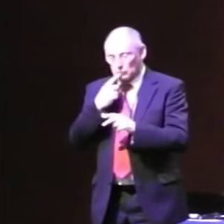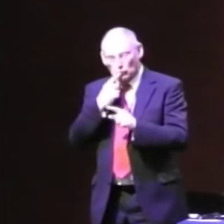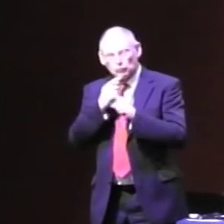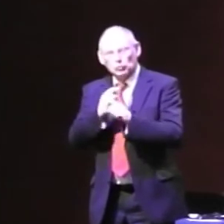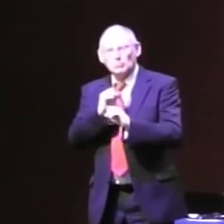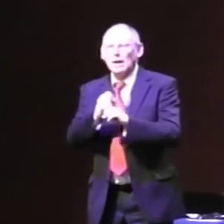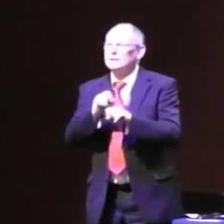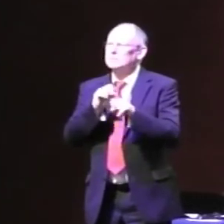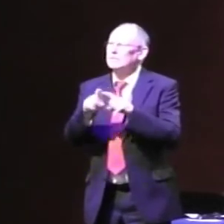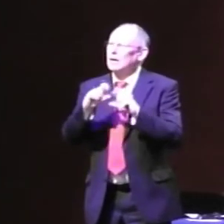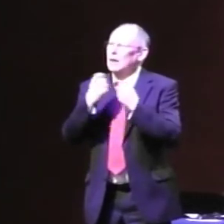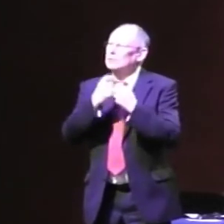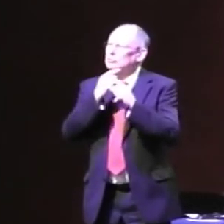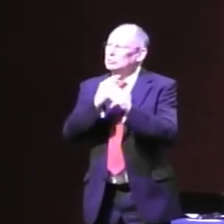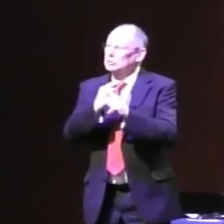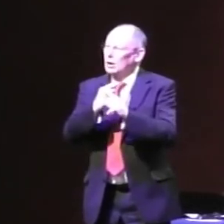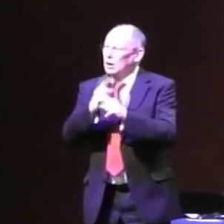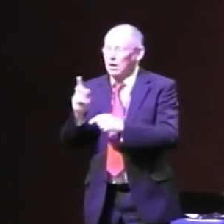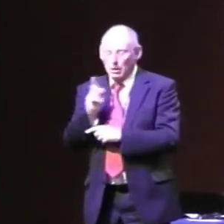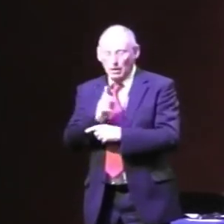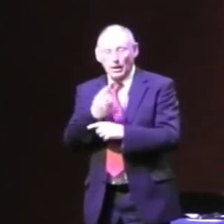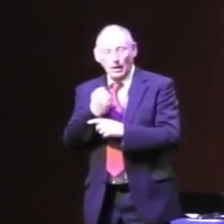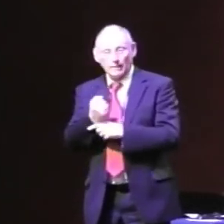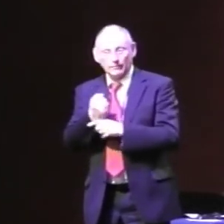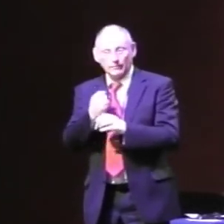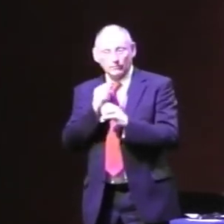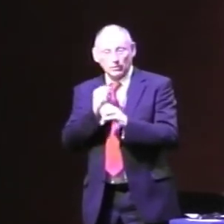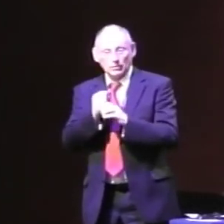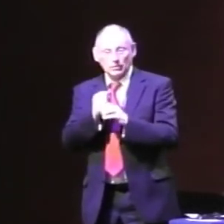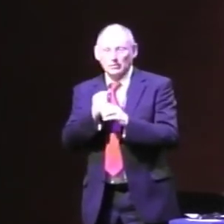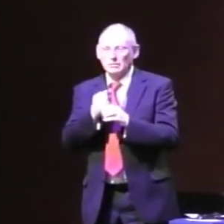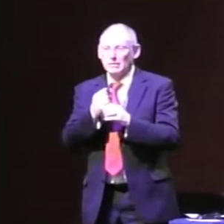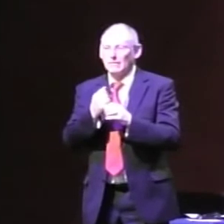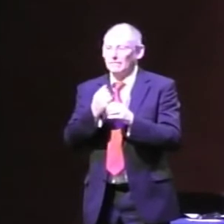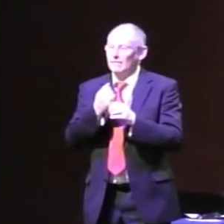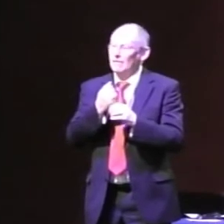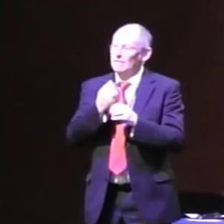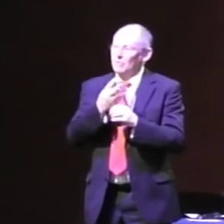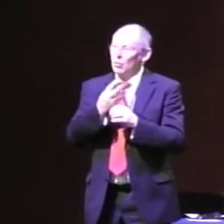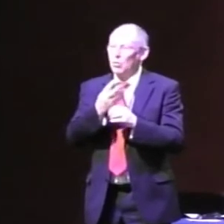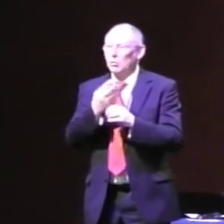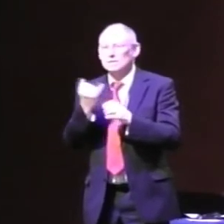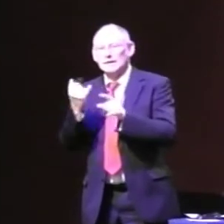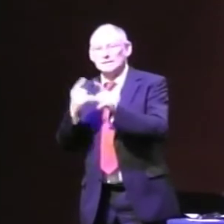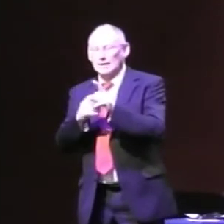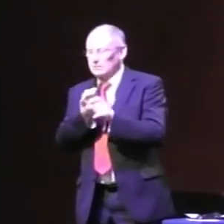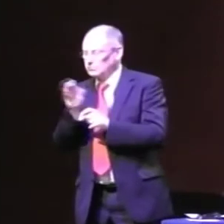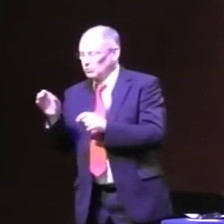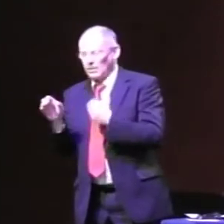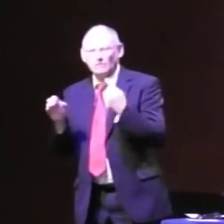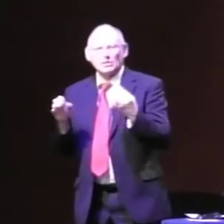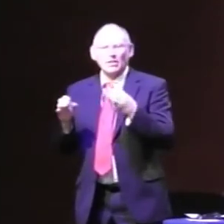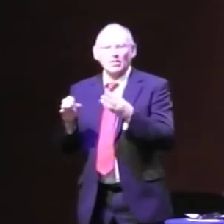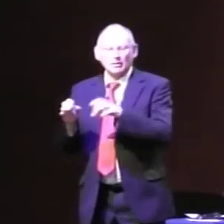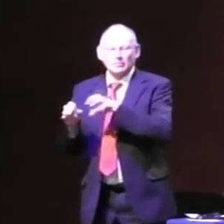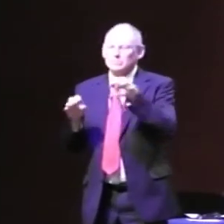specific class teacher. And when you have a scenario where you have fourth to sixth years in one place and first to third years moving